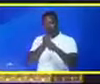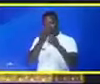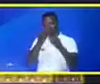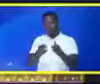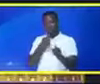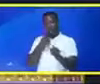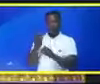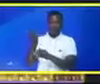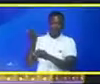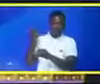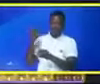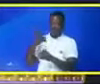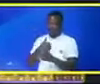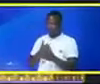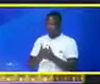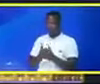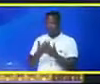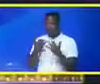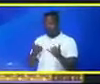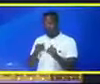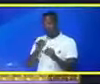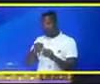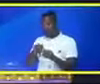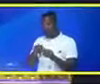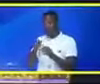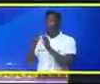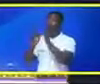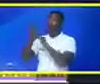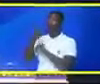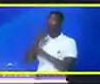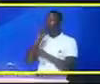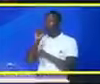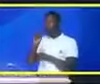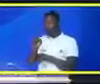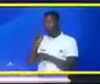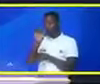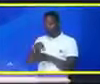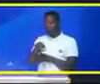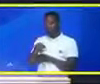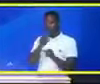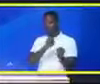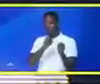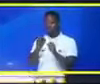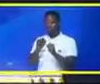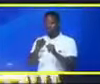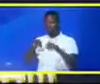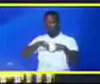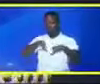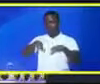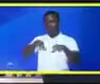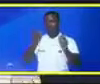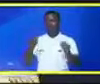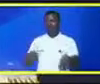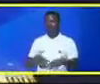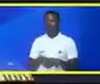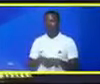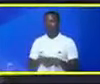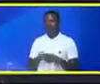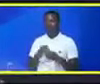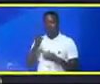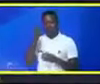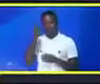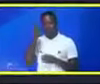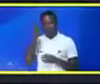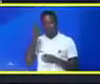was. It is only what God says that his power brings to pass. Are we together